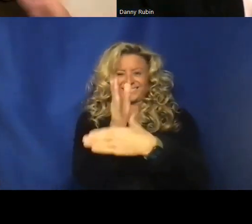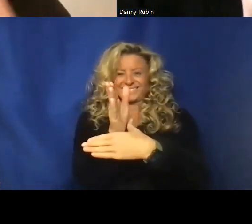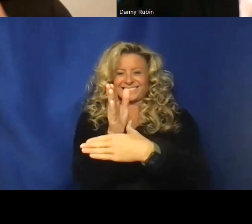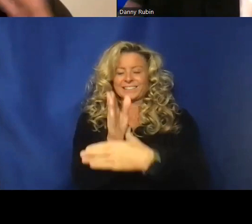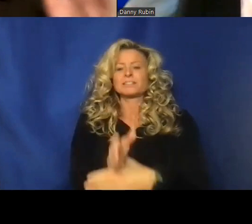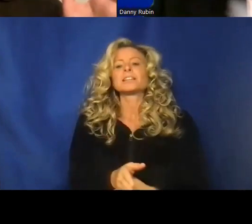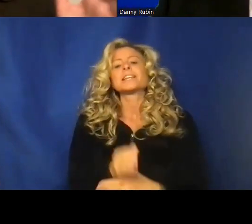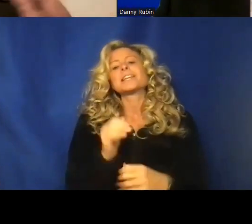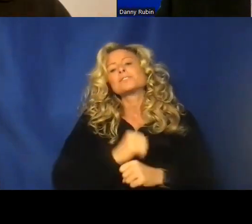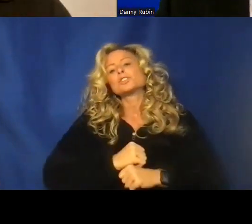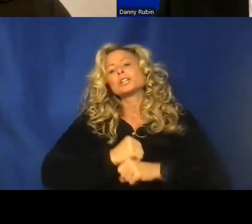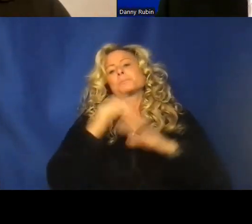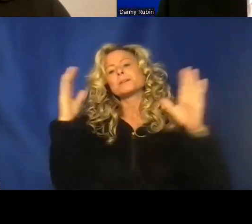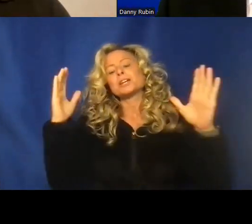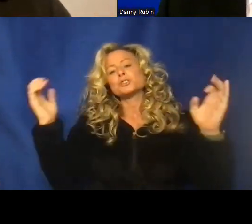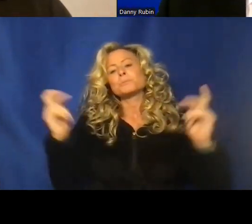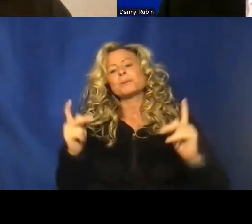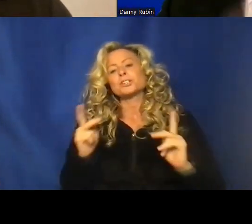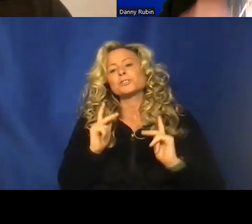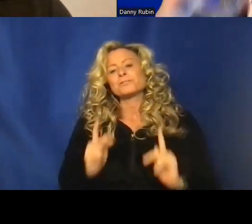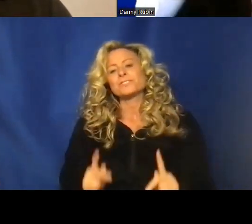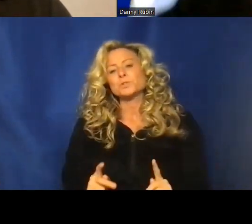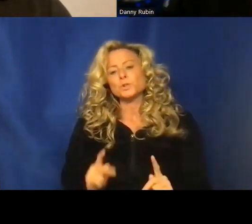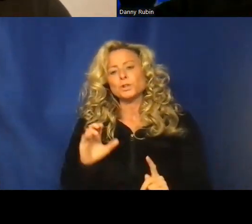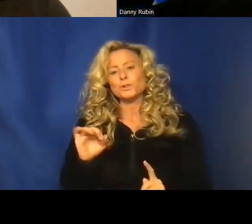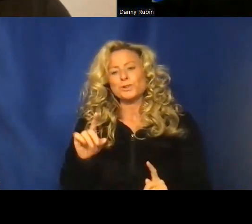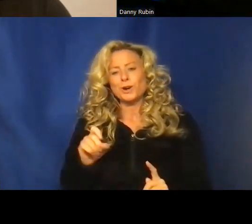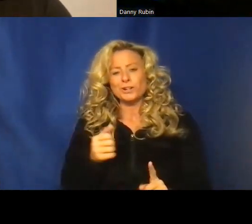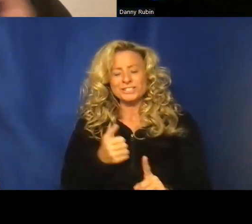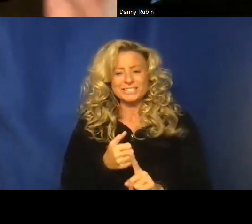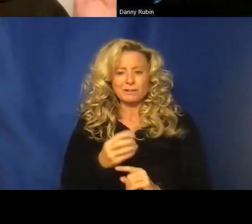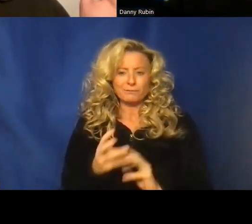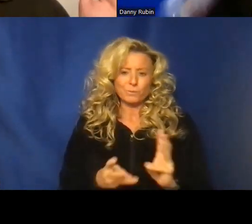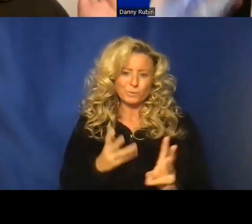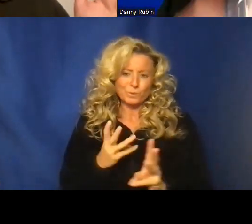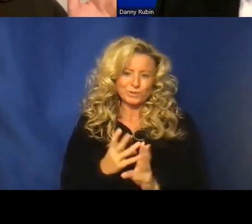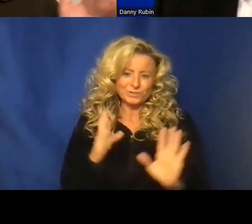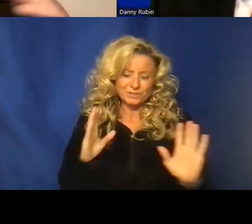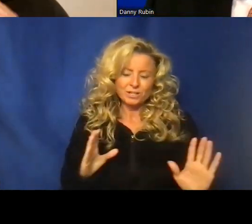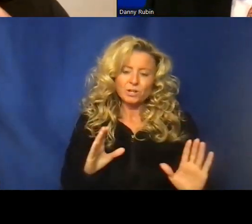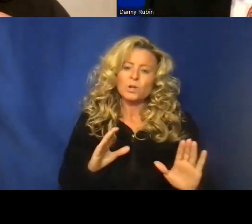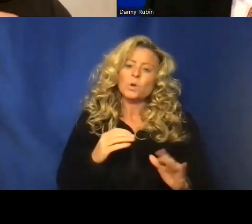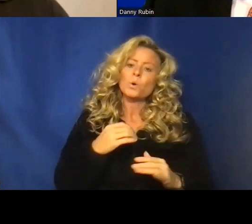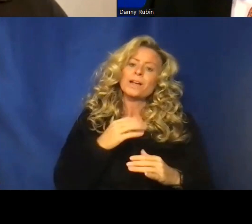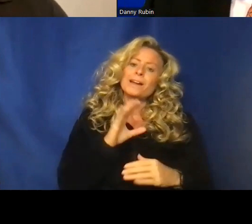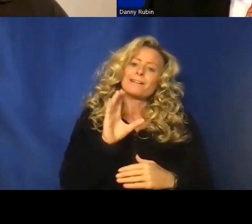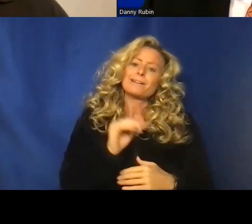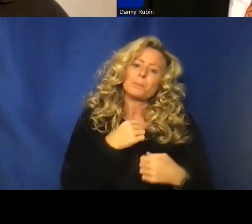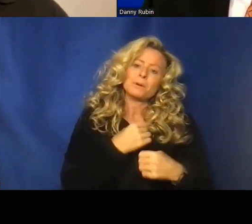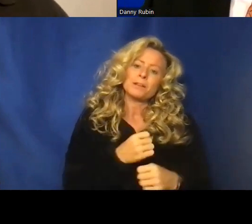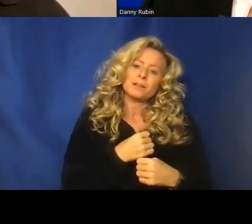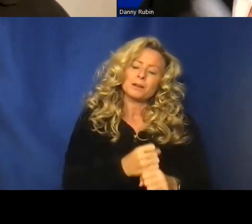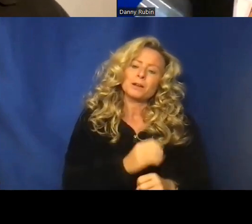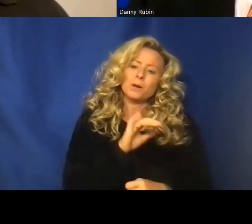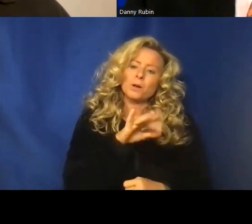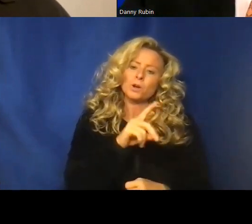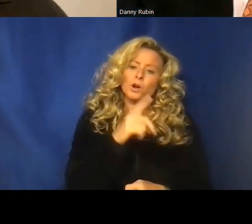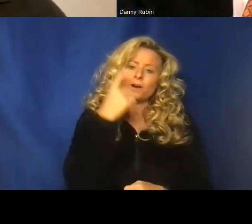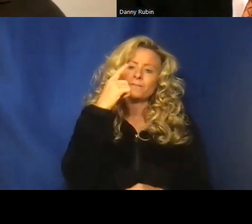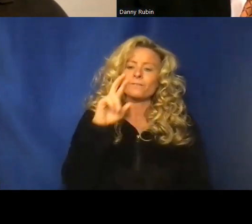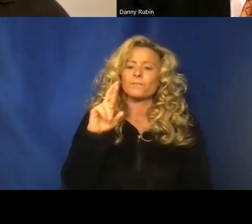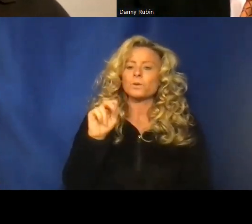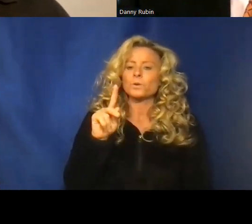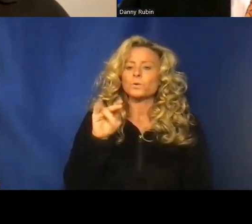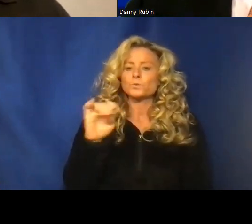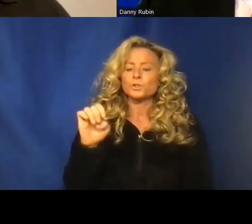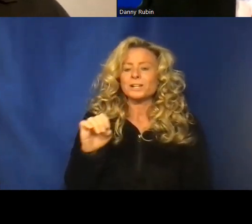and we'll go back to the world of physical cards again, when a company made a card for a rookie player, like they